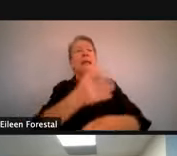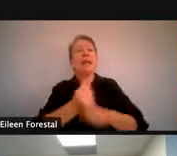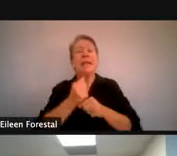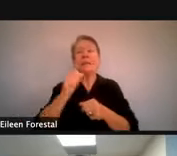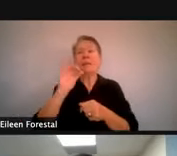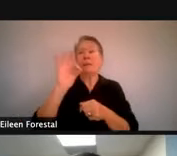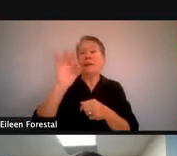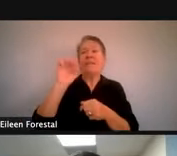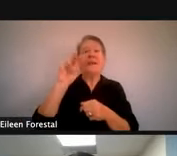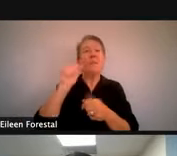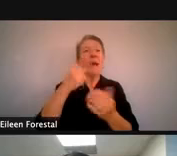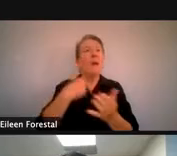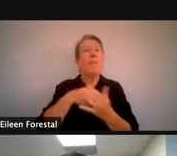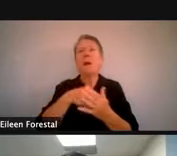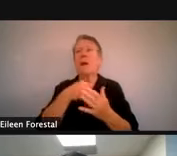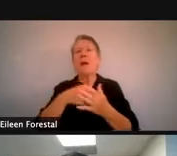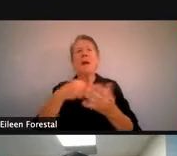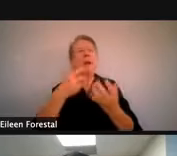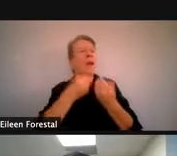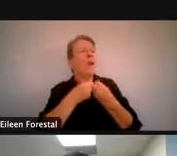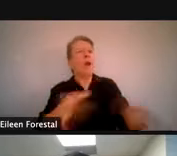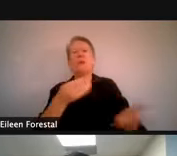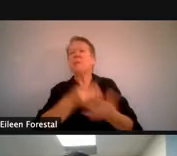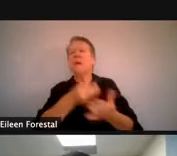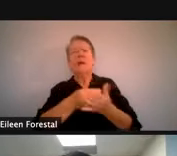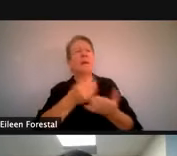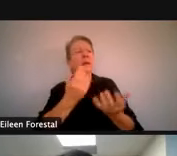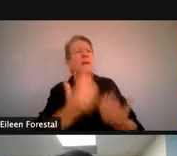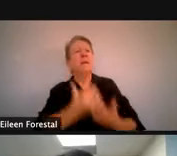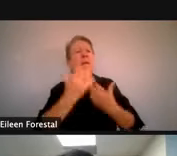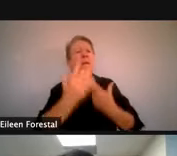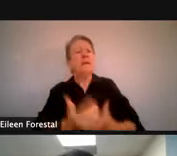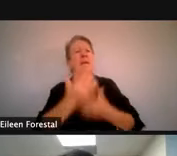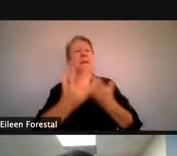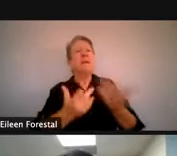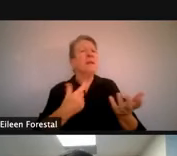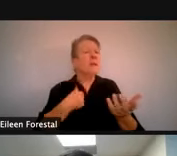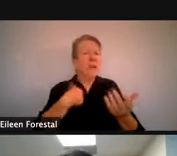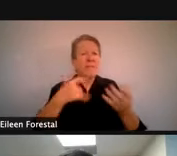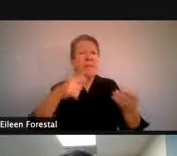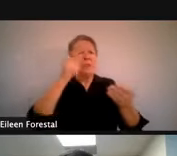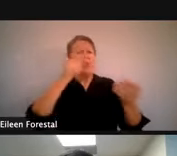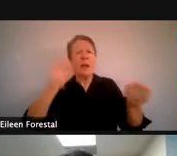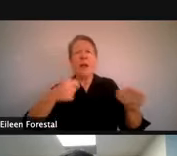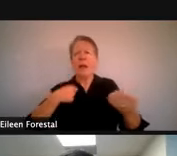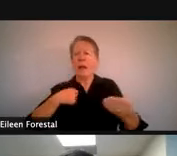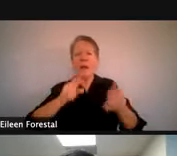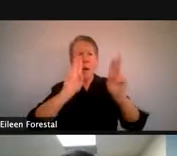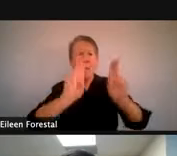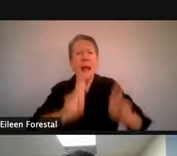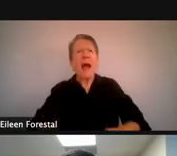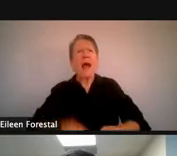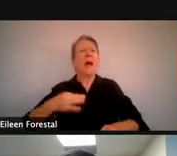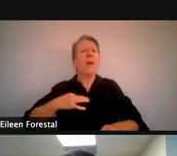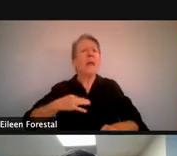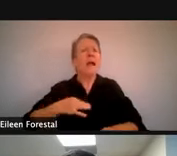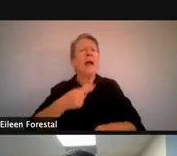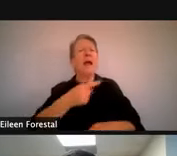lot of confusion over a requirement about checking the box to attest that they were eligible. And so they missed an October 16th